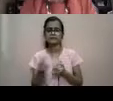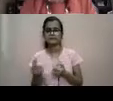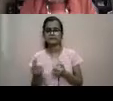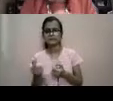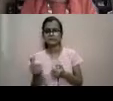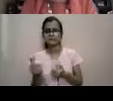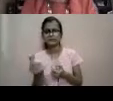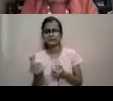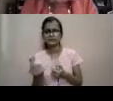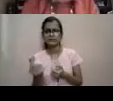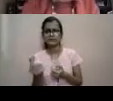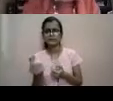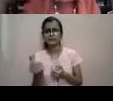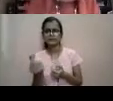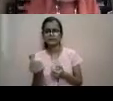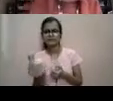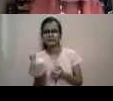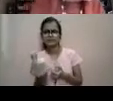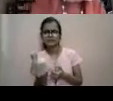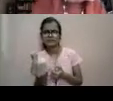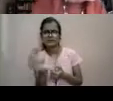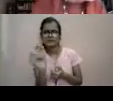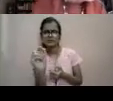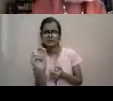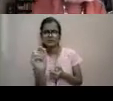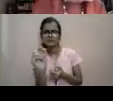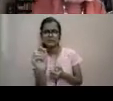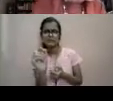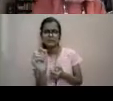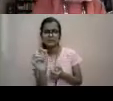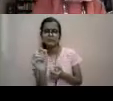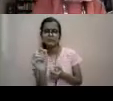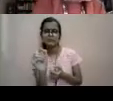Pieces of paper that you can just turn.